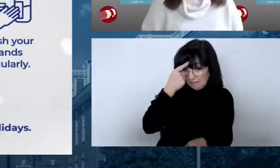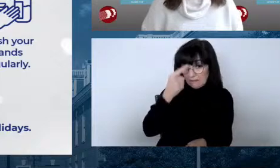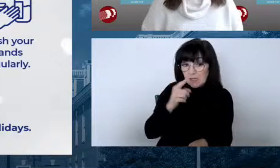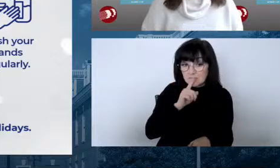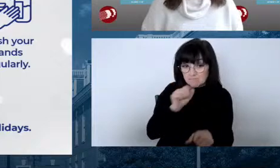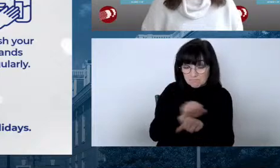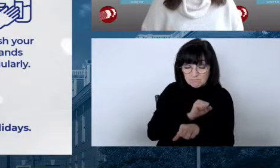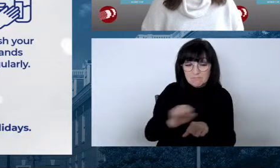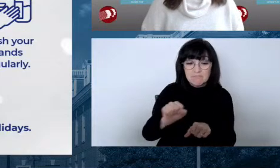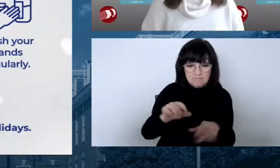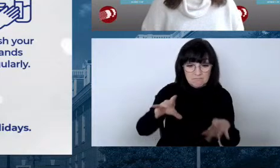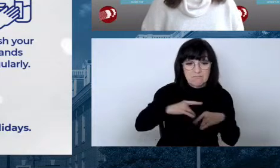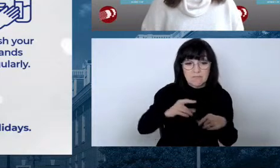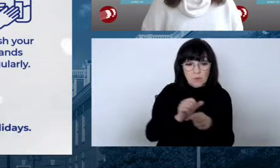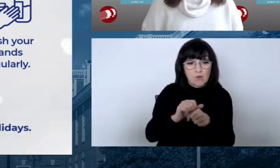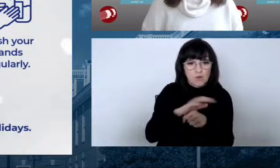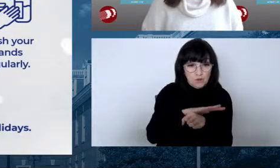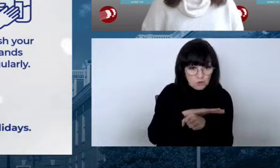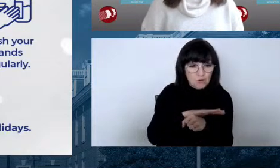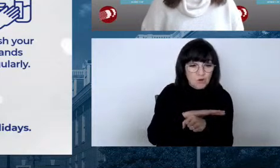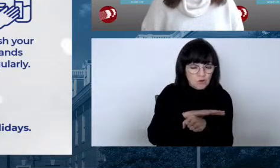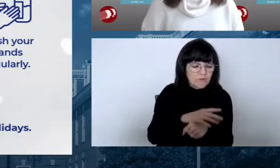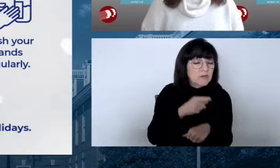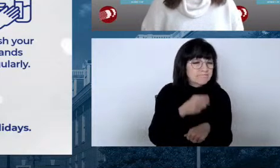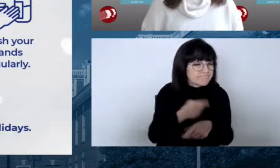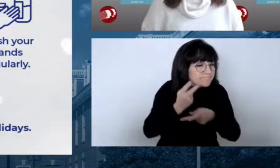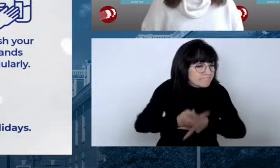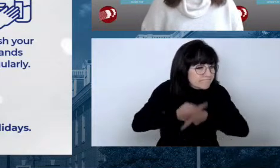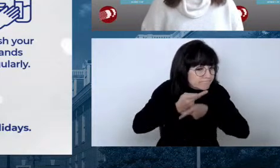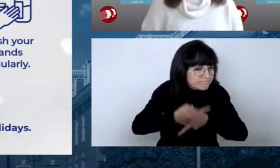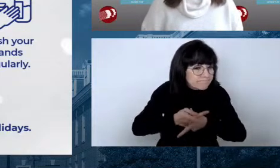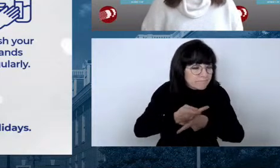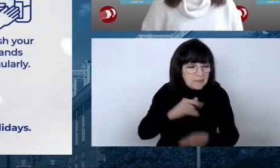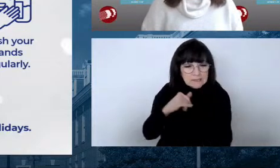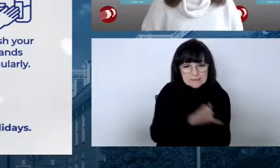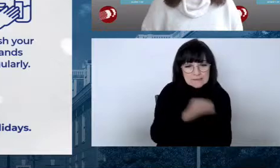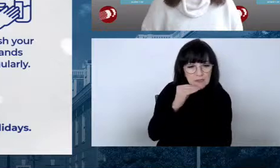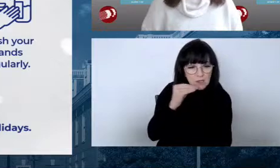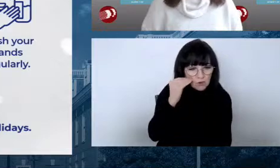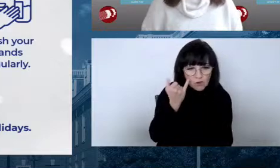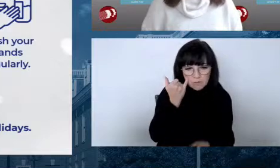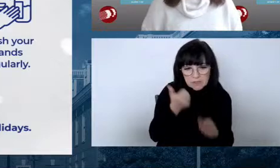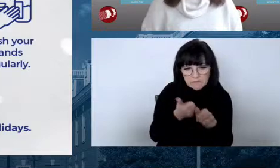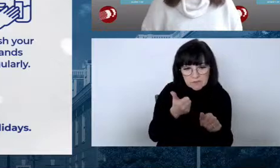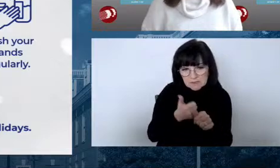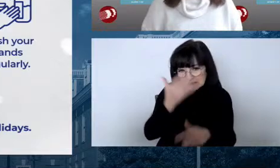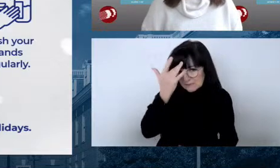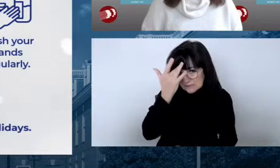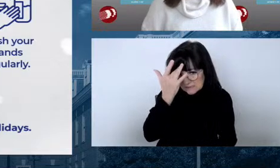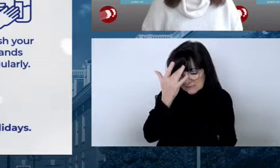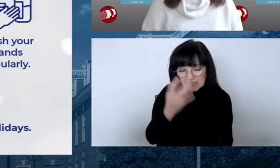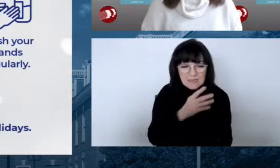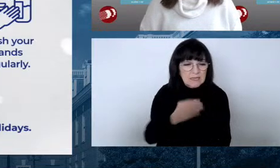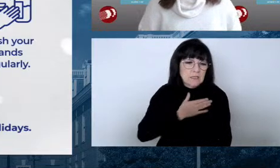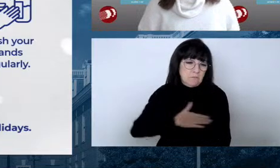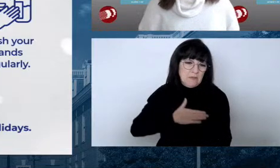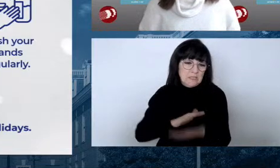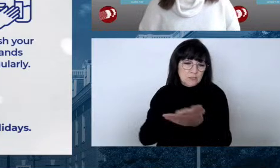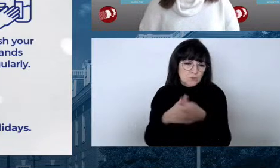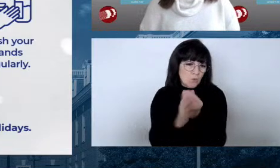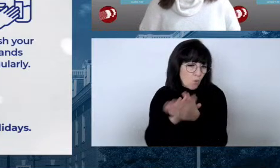got together, act accordingly. Stay home if you're sick, and please wash your hands regularly.